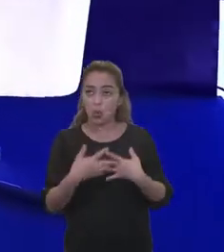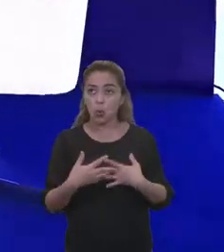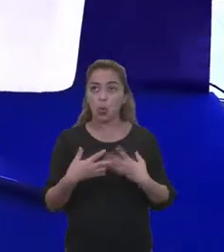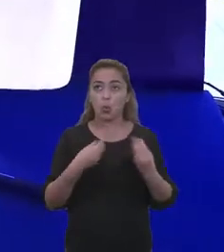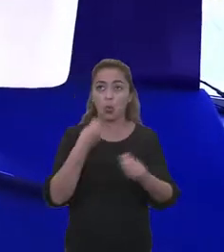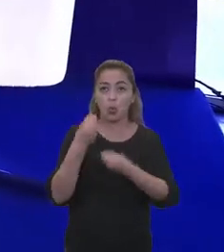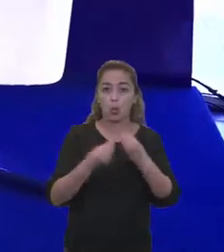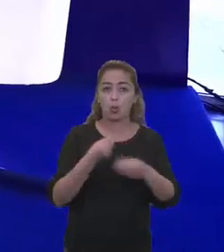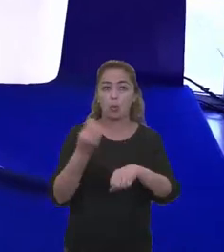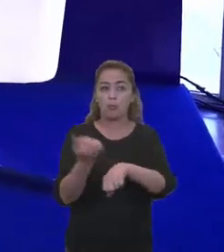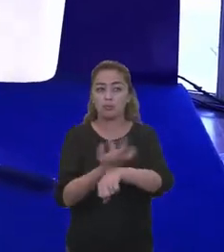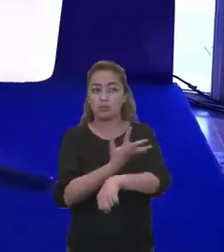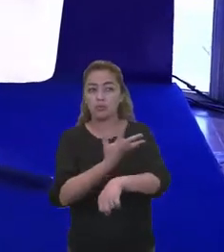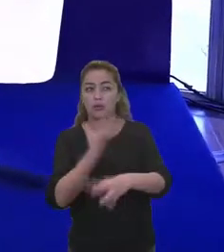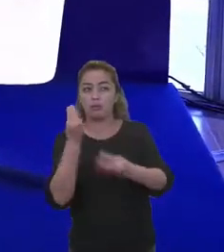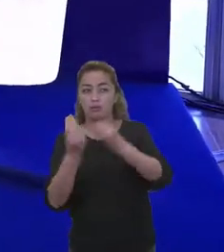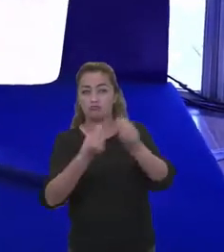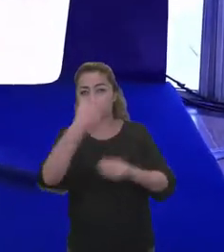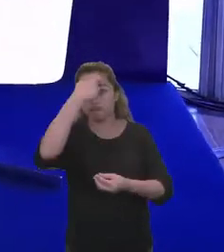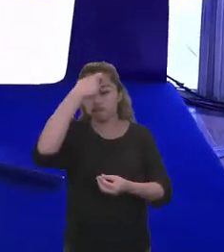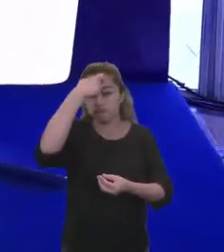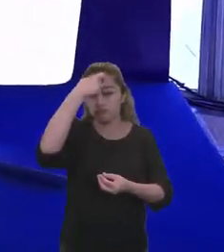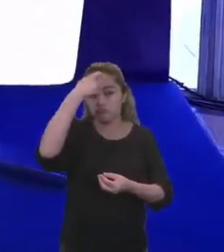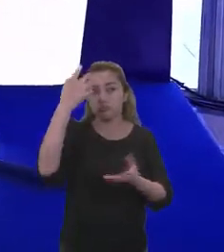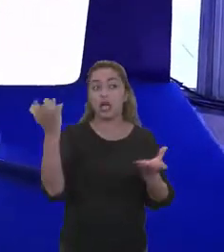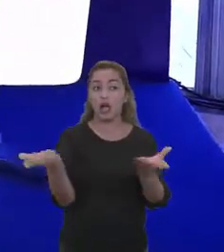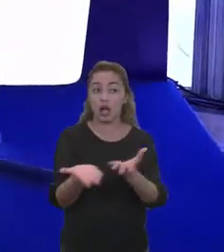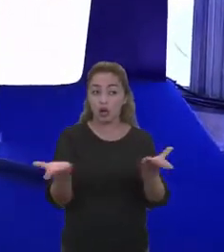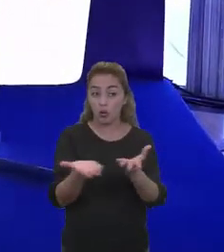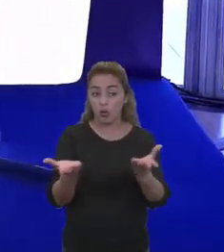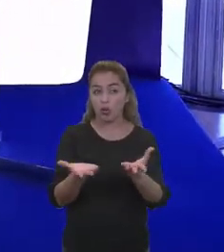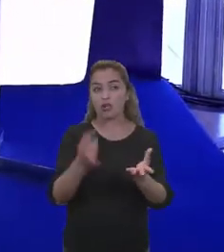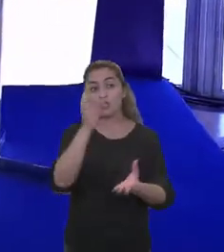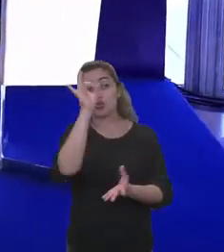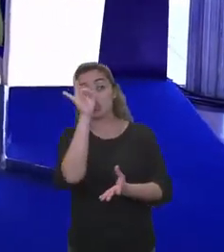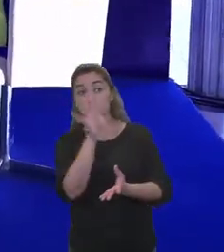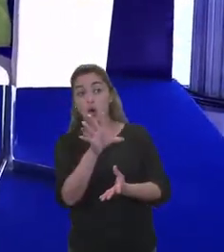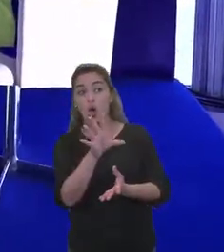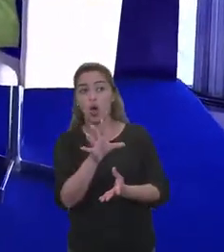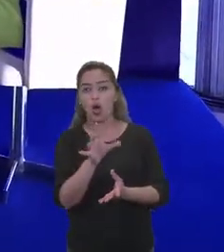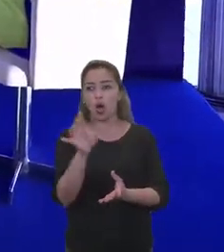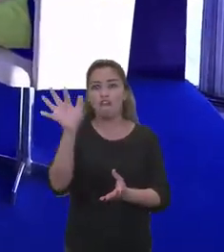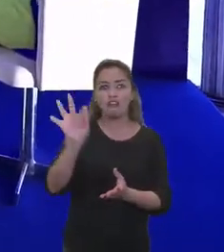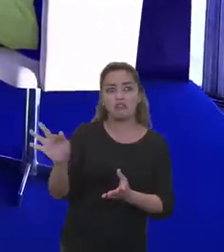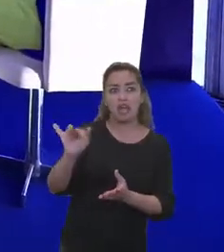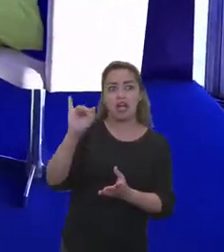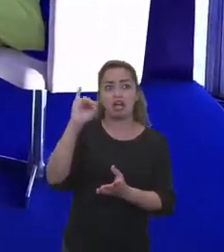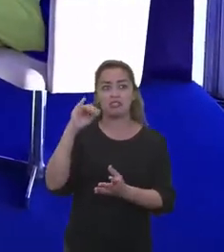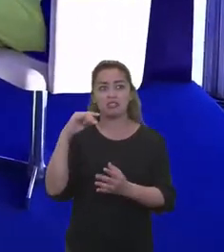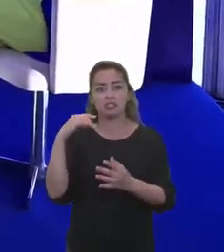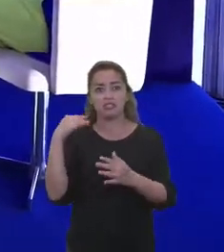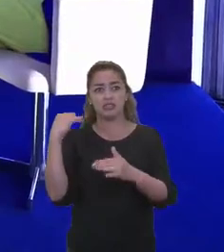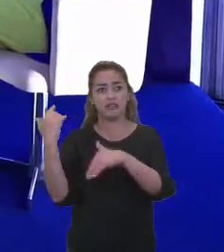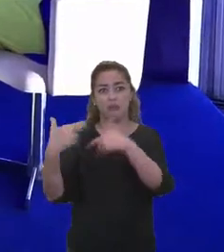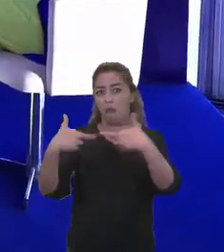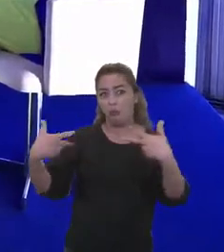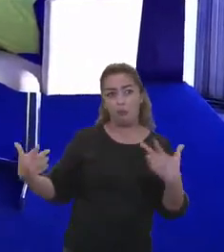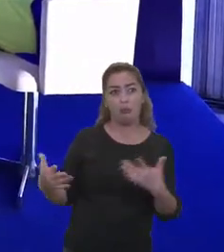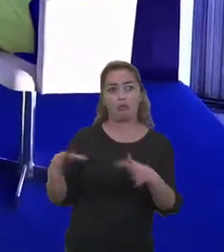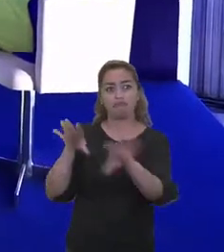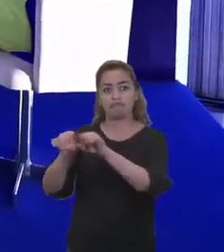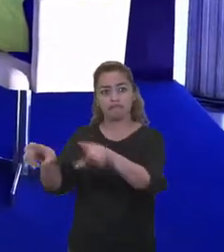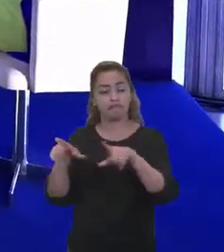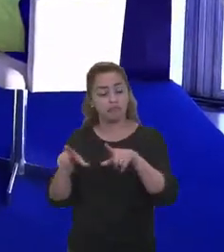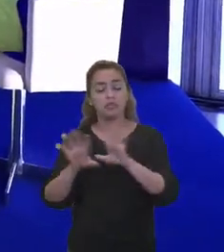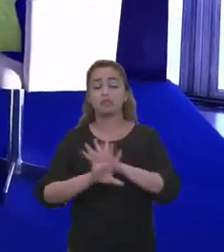skills that are actually a turning point of the new economy. We shouldn't just look at hard skills with technical,